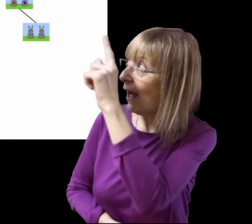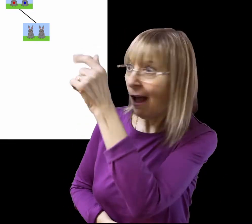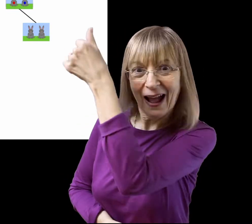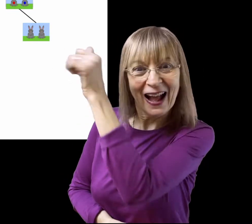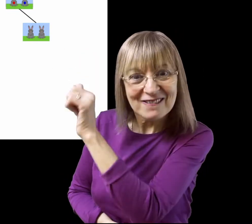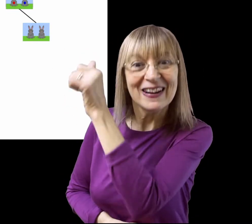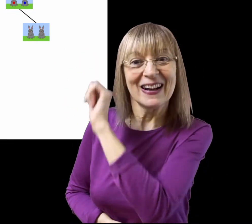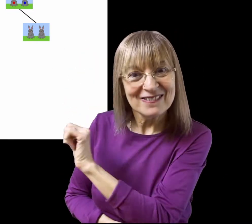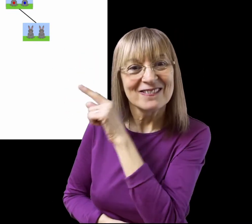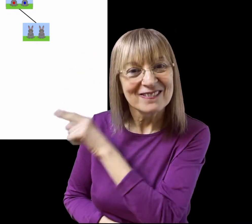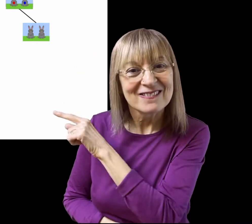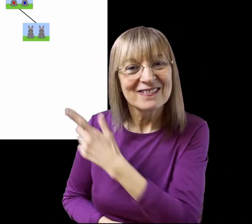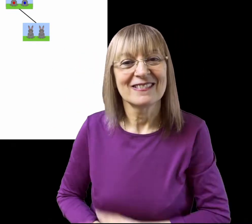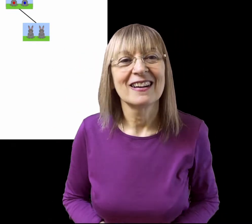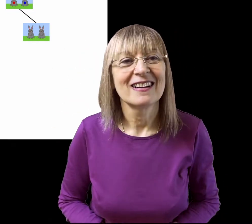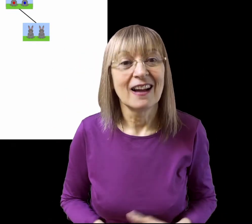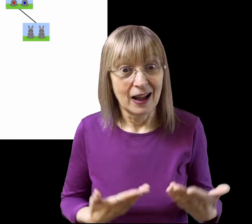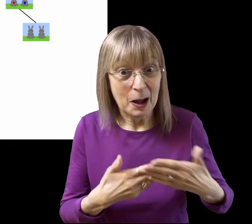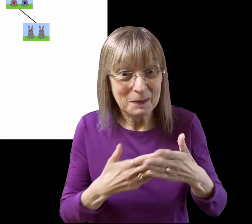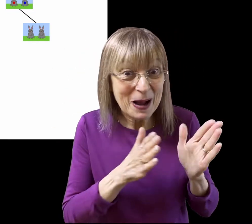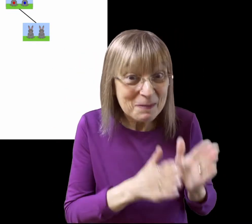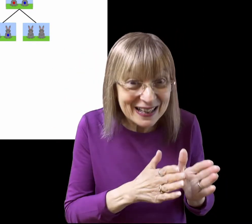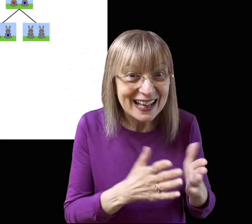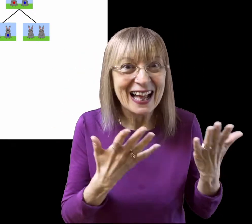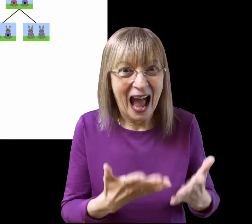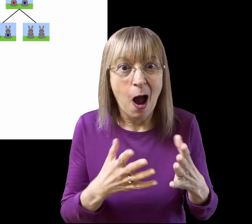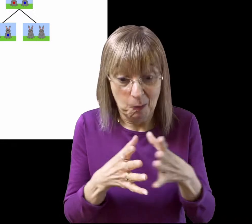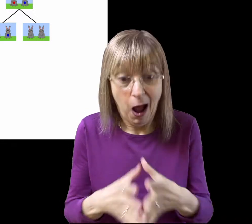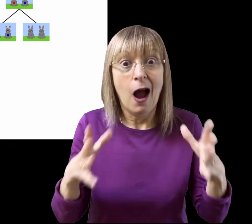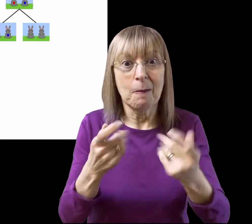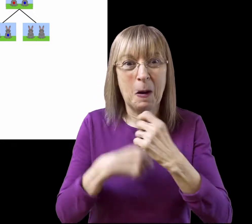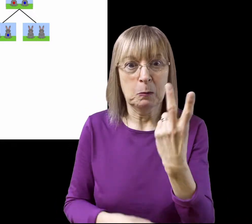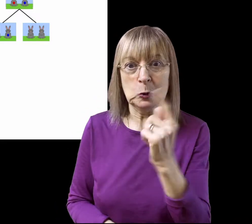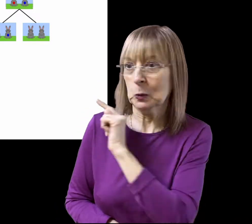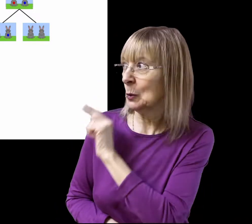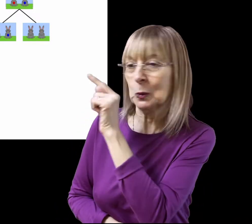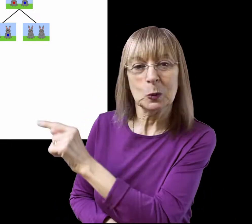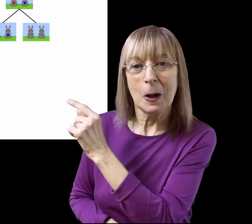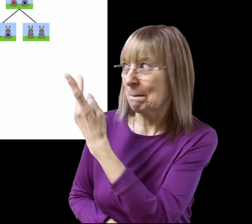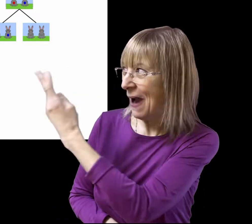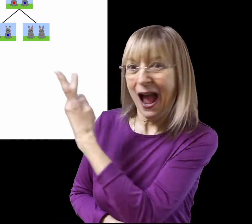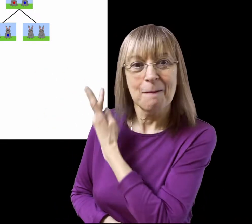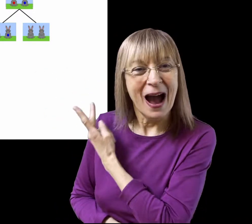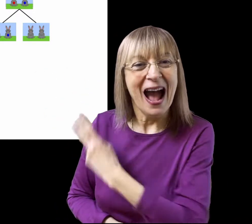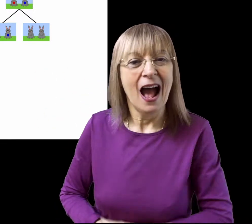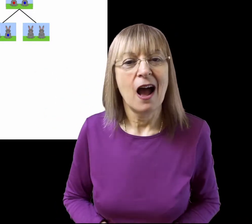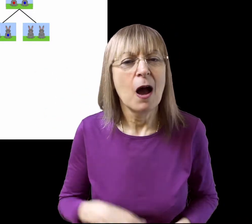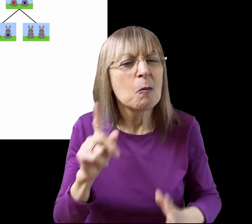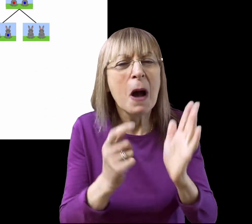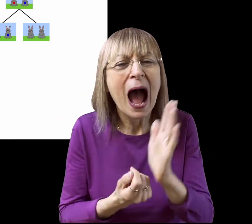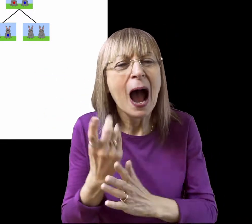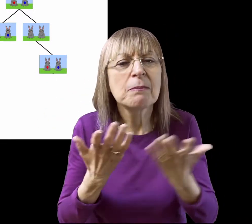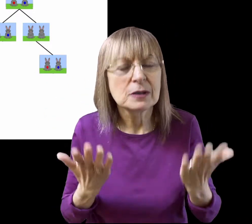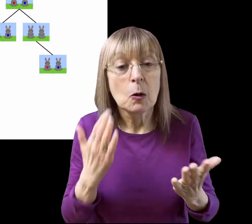they'd grown up. And then these ones have some babies, so now it's 2. So we have 1, then 2. What happens